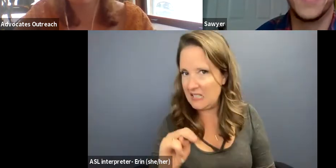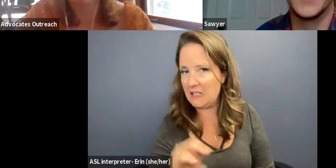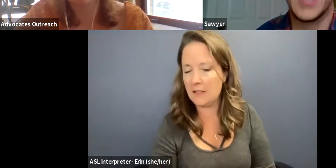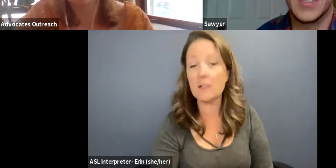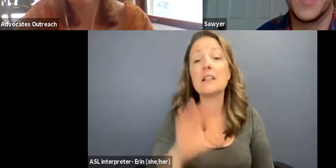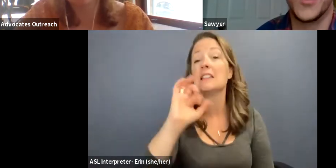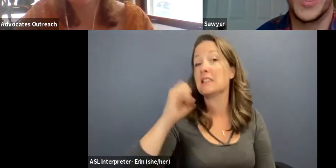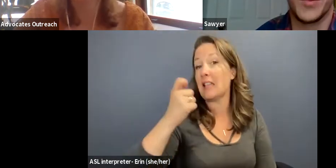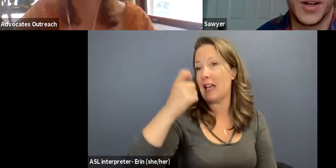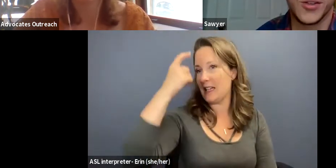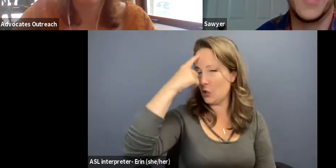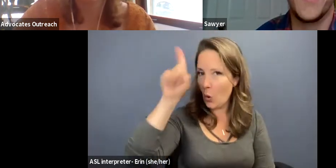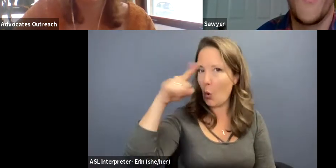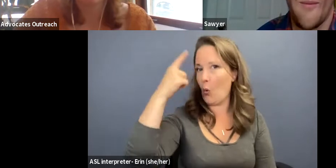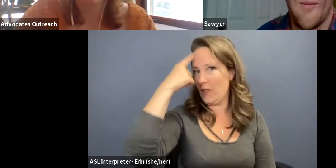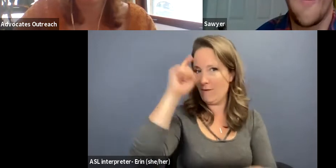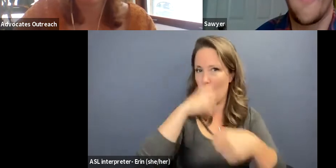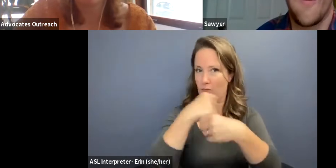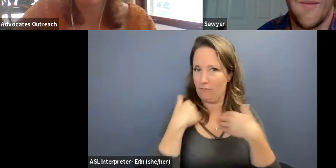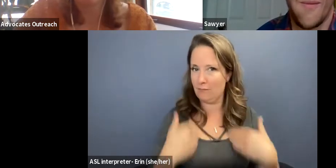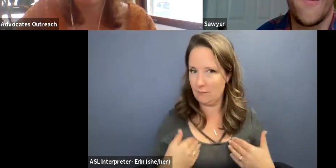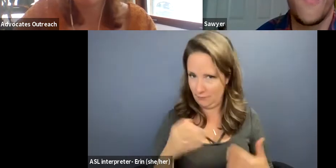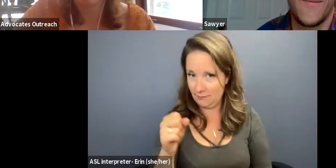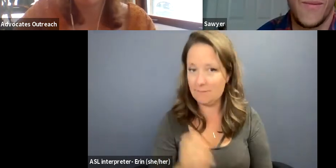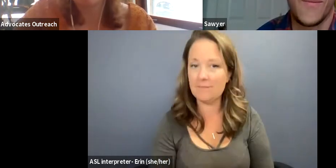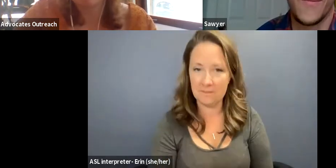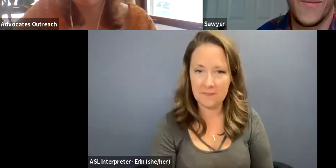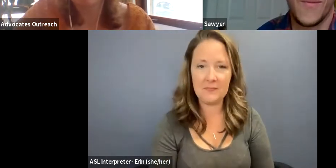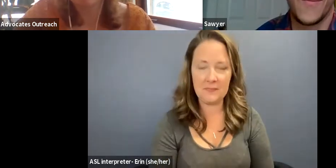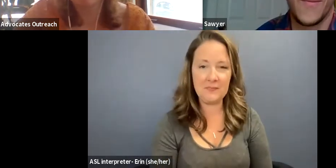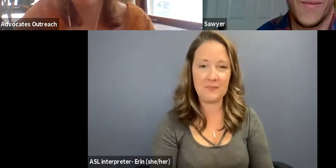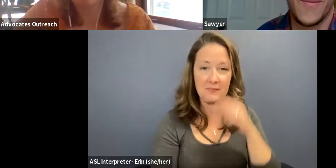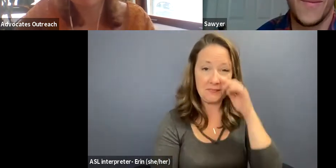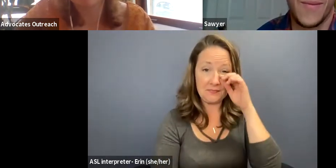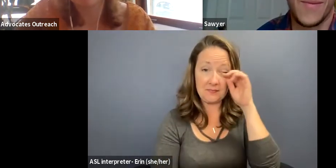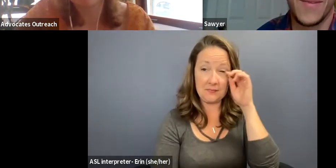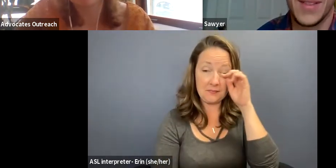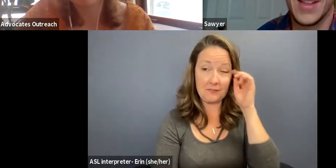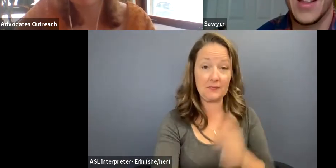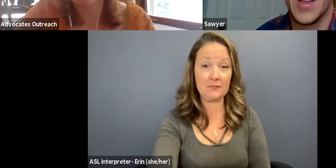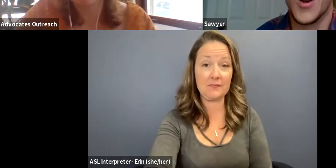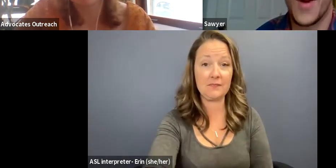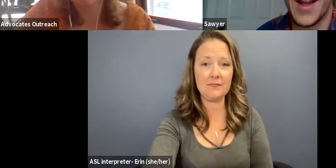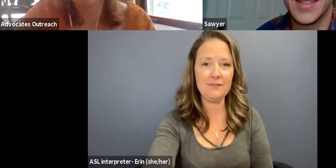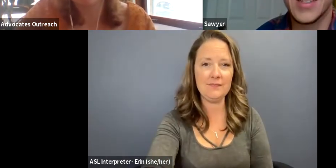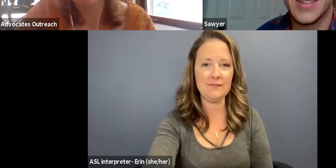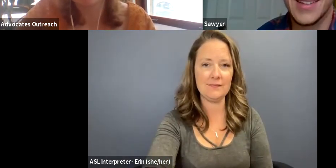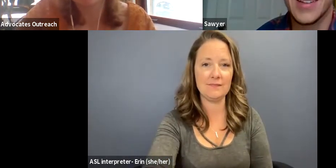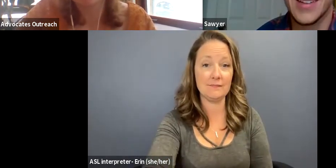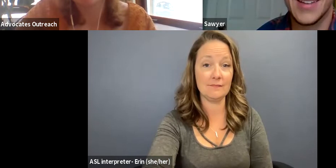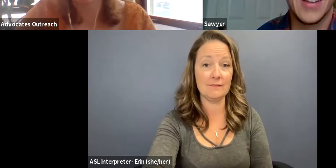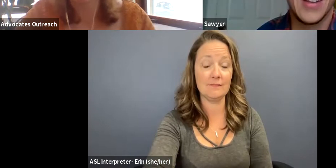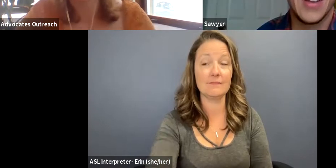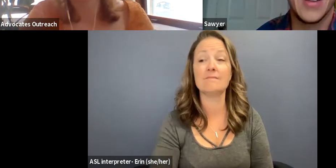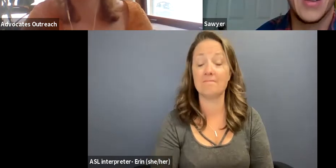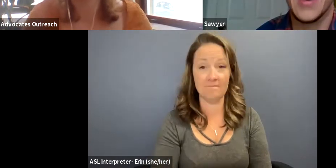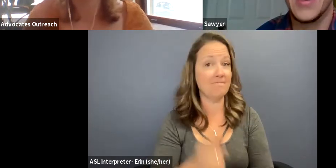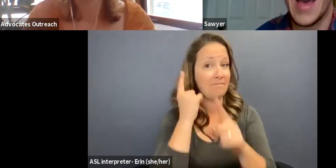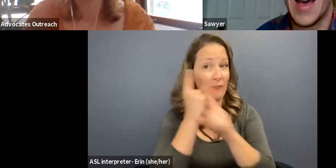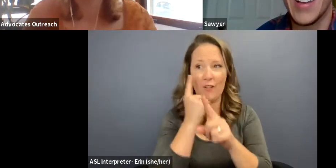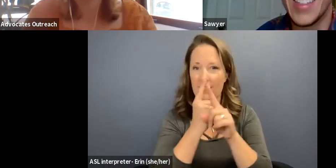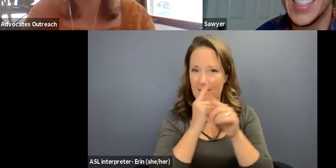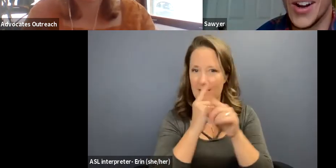at this whole like word cloud and thinking about like your own upbringing, I'm going to give people a minute to think